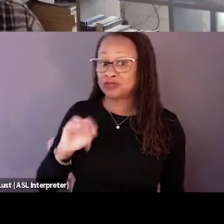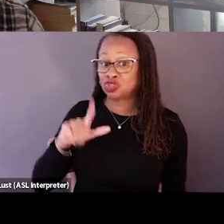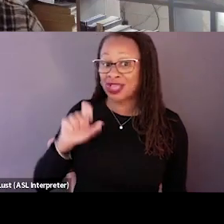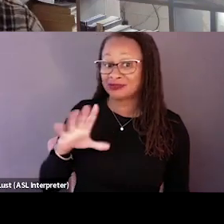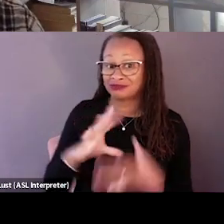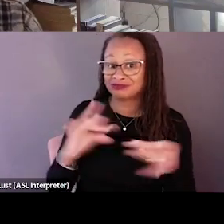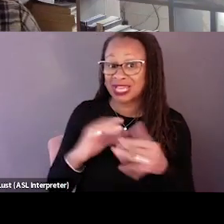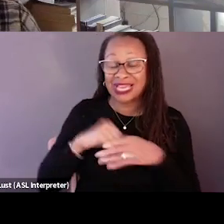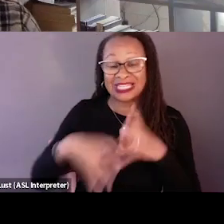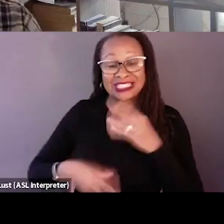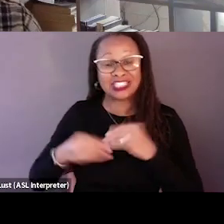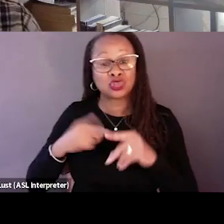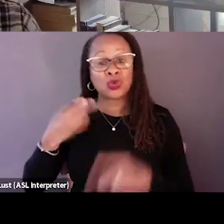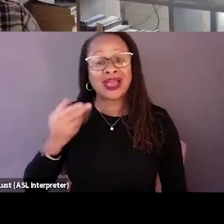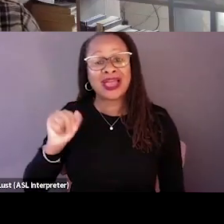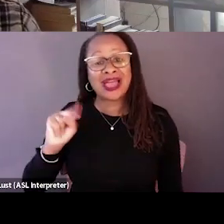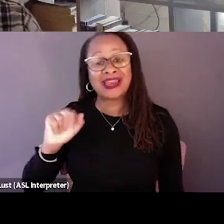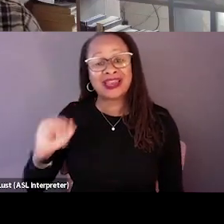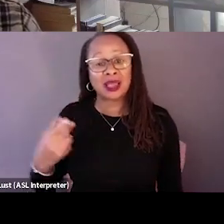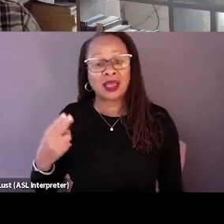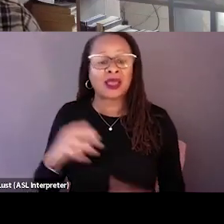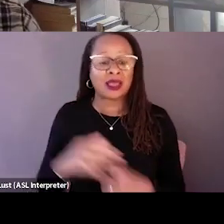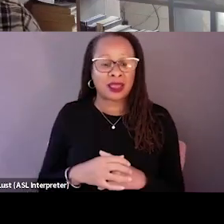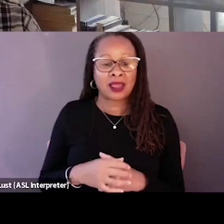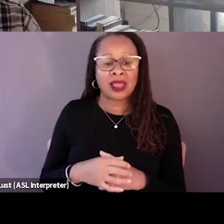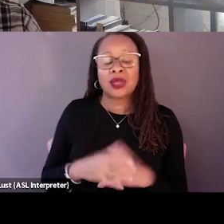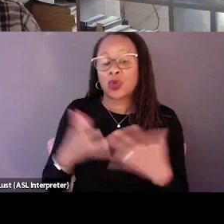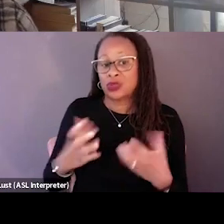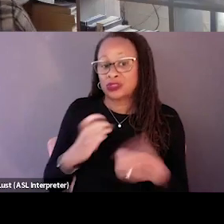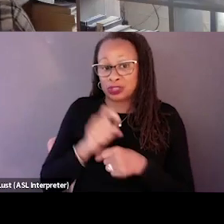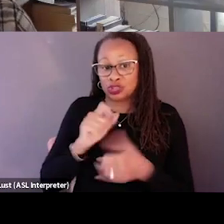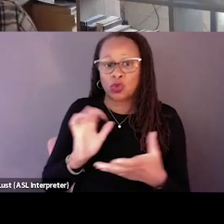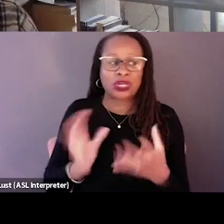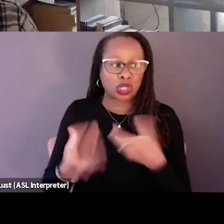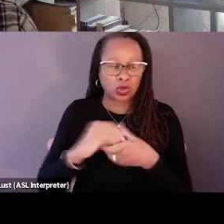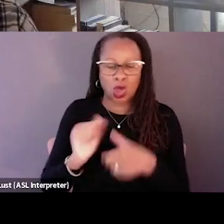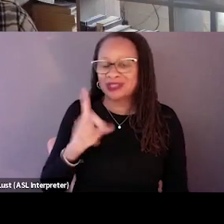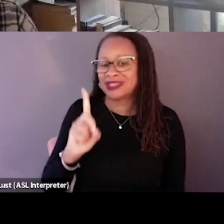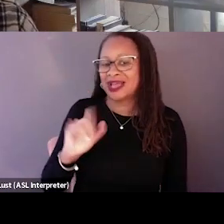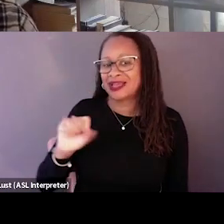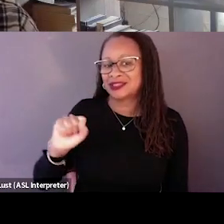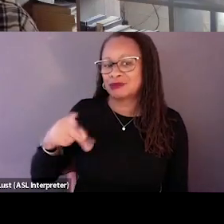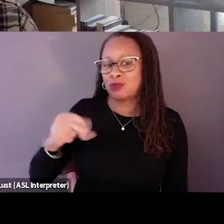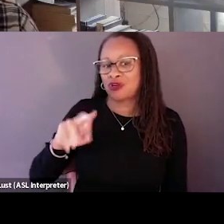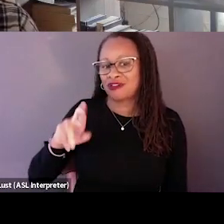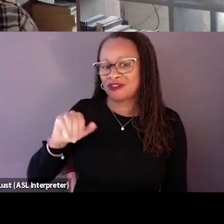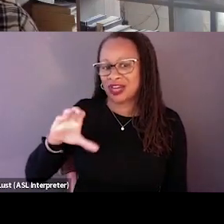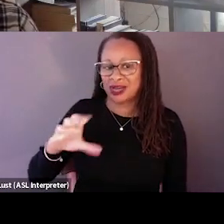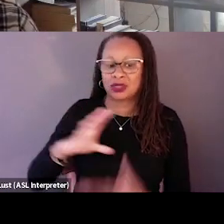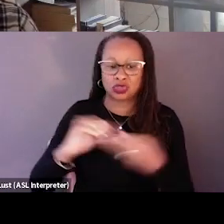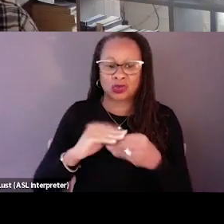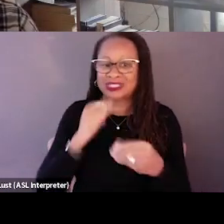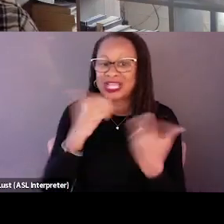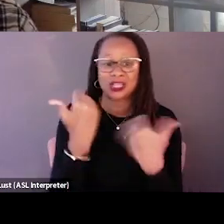Hannah, we wanted to make sure as well that this was a diasporic mm, story that was not limited to the